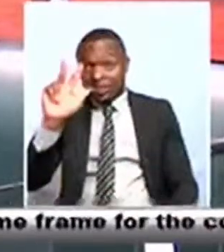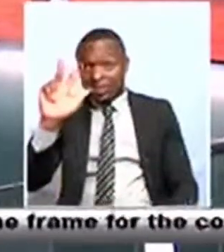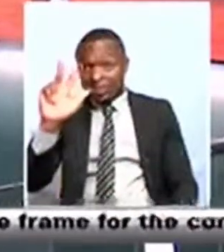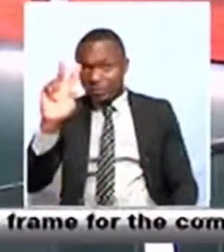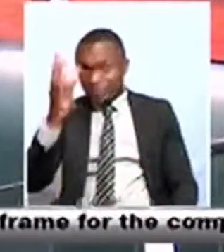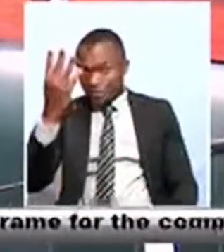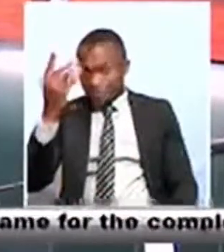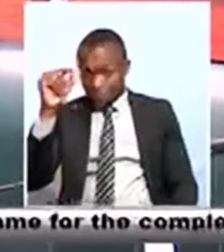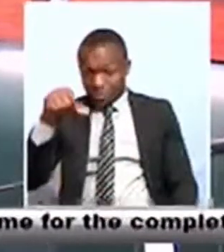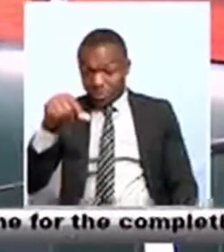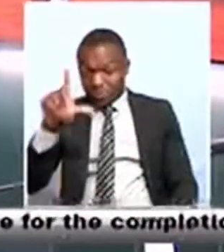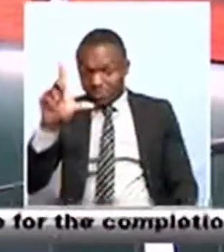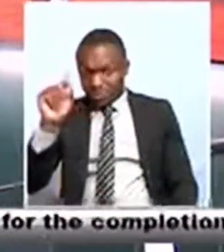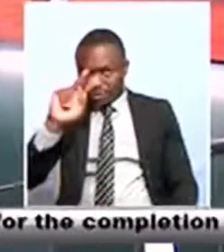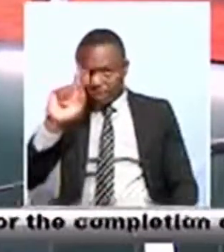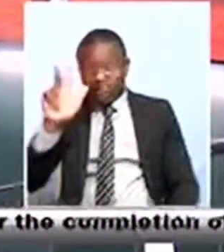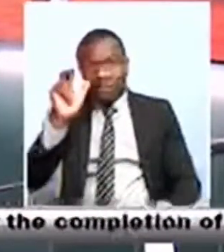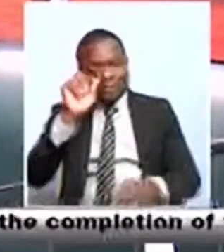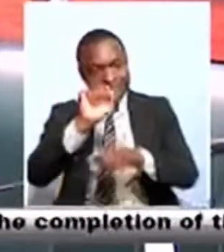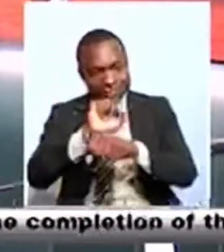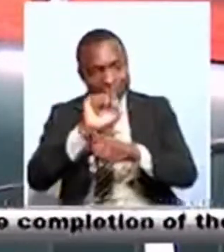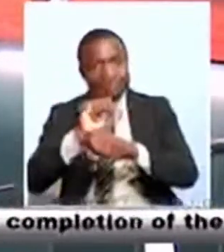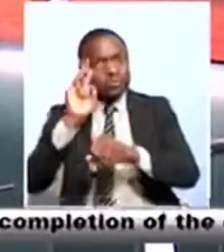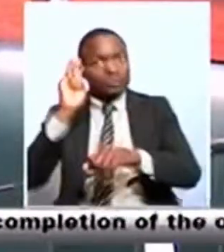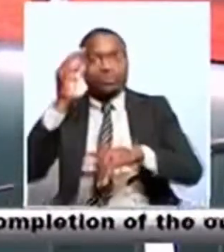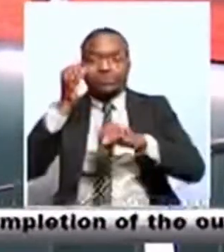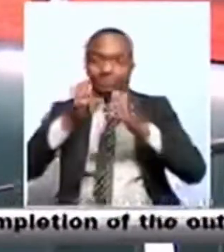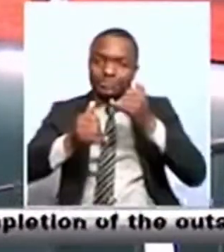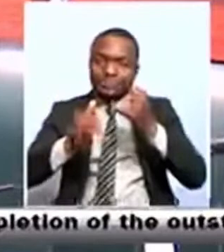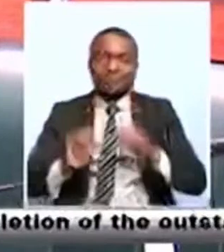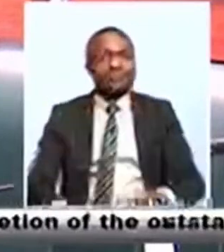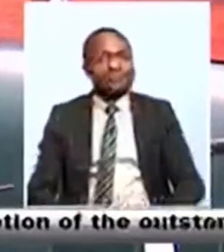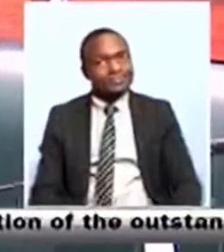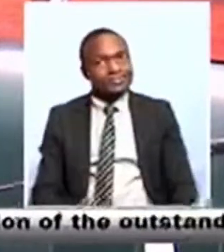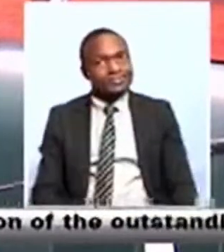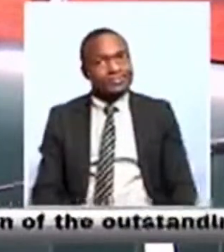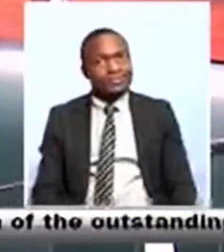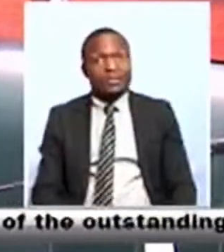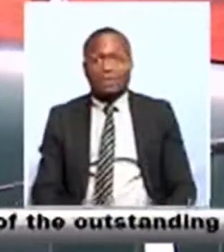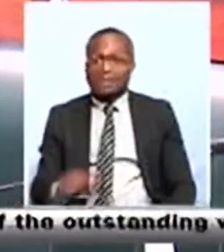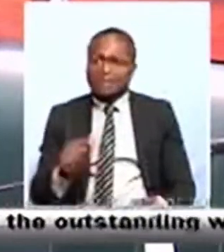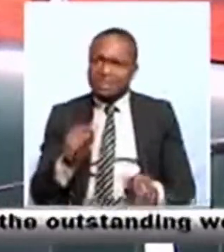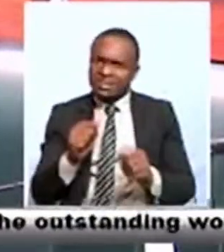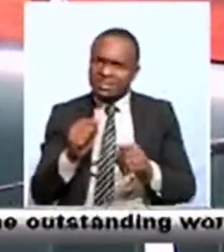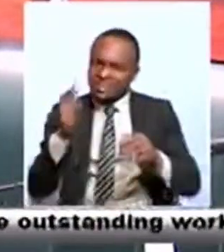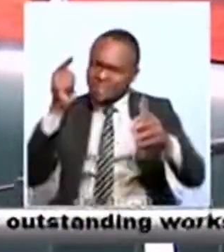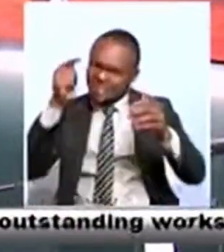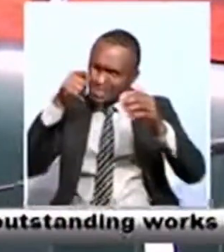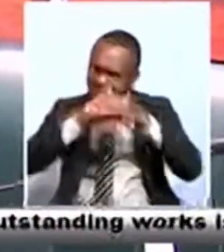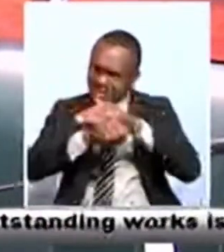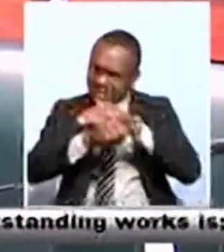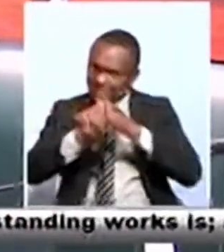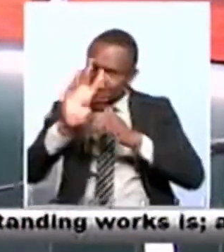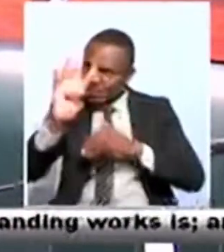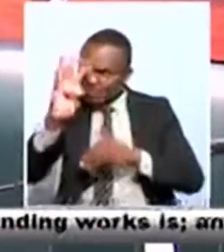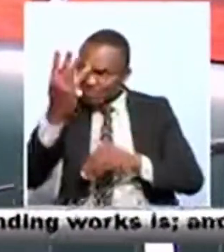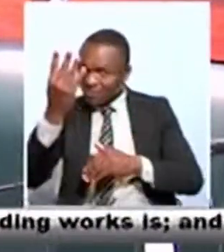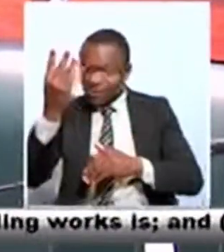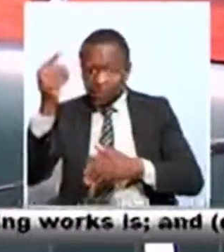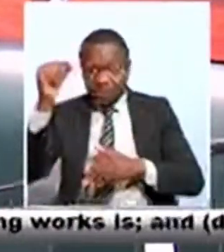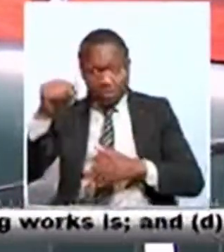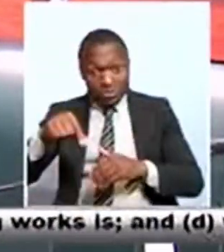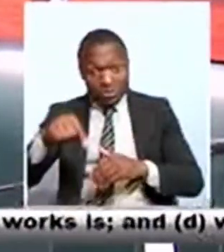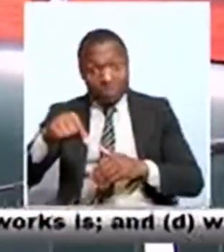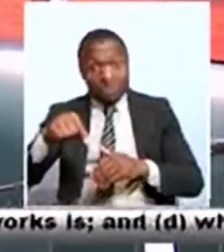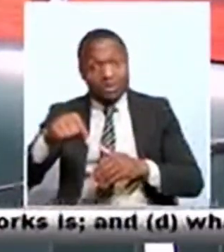the works will be completed. And we are just about to enter into the fourth quarter. So